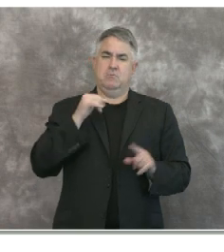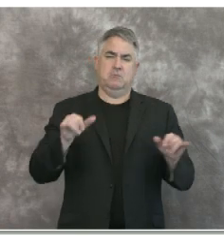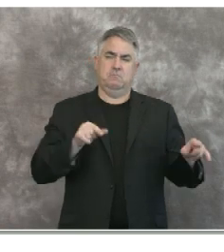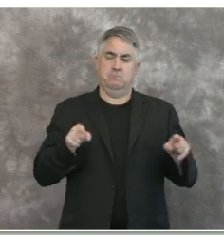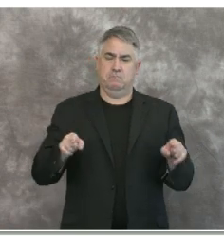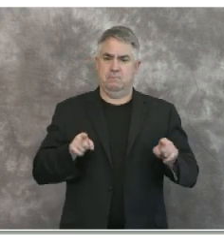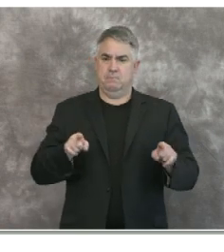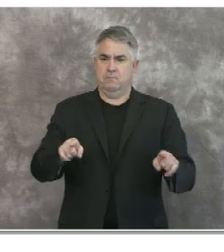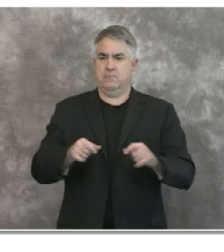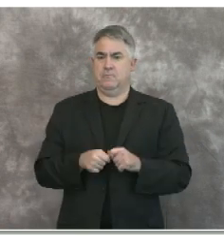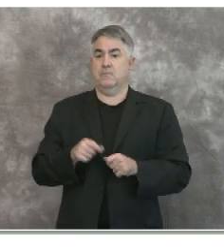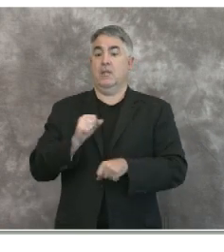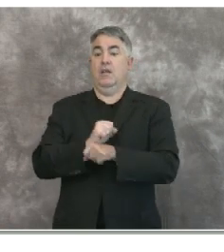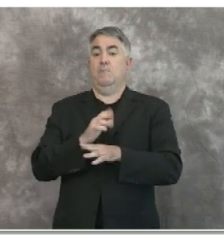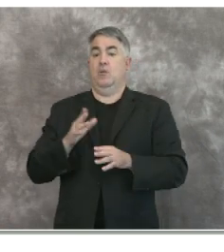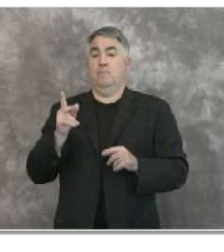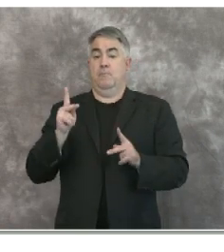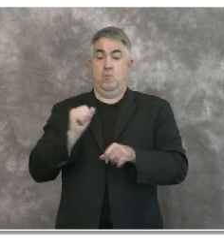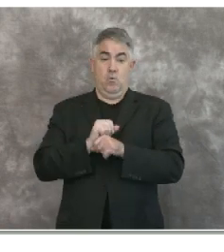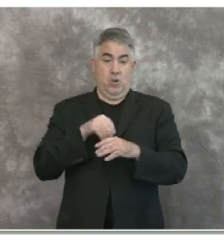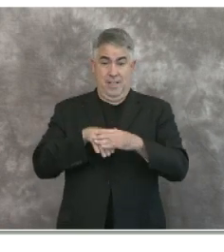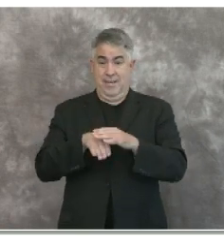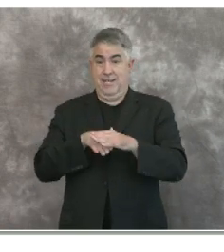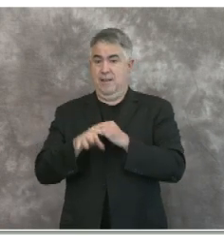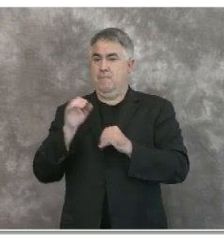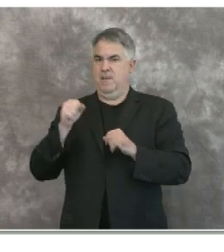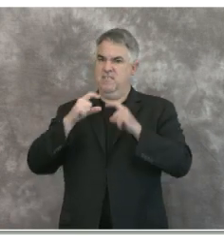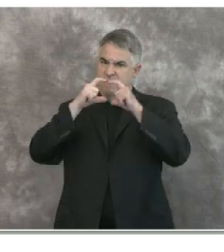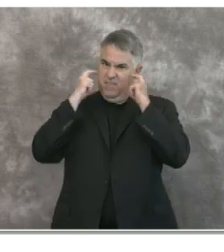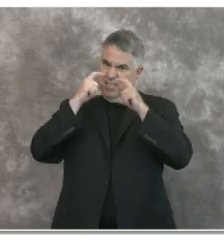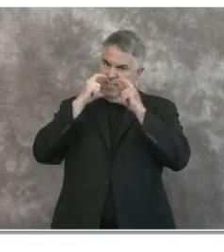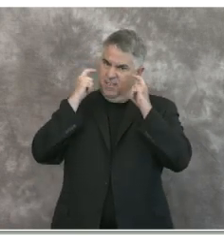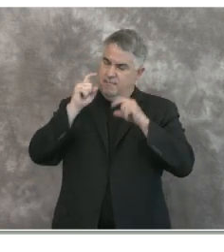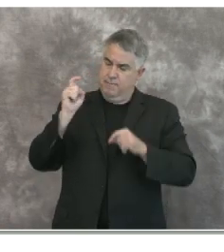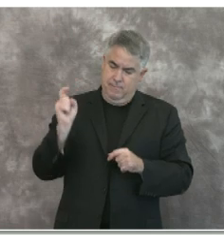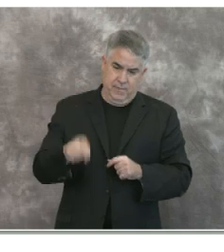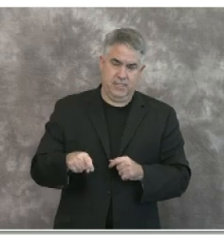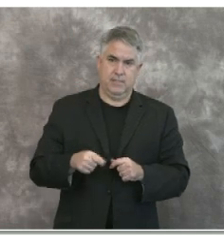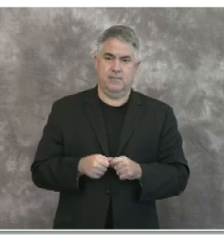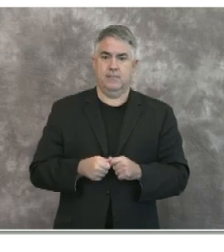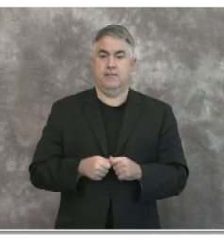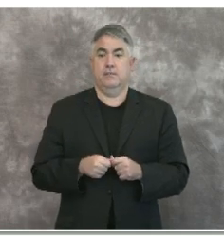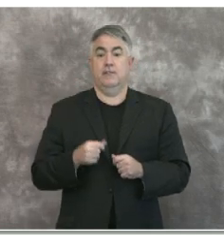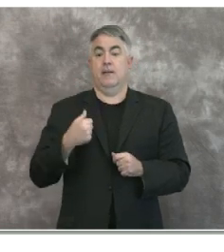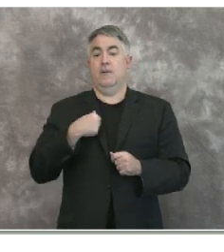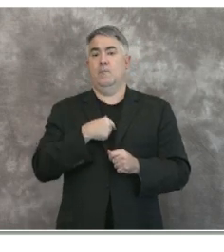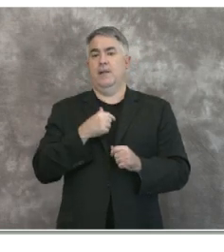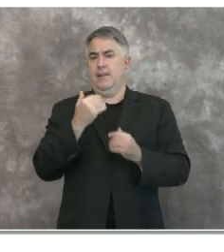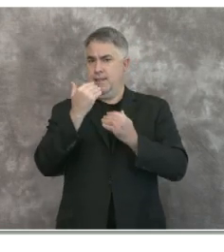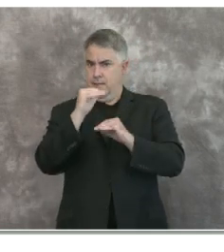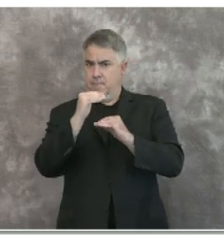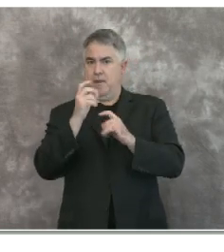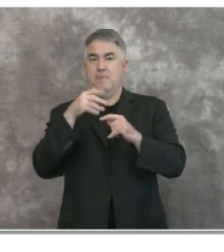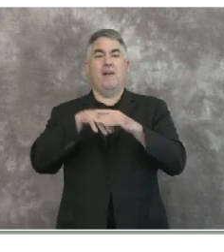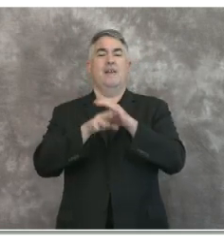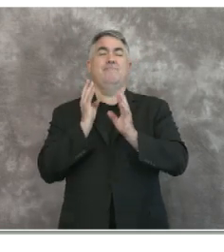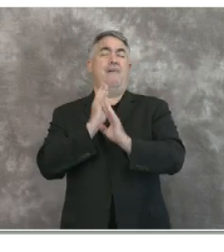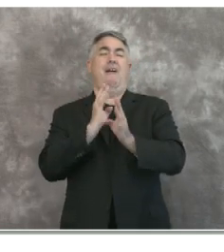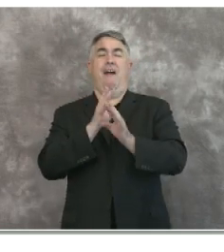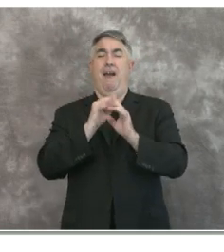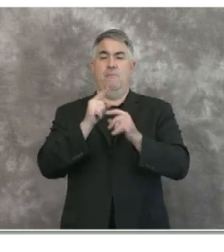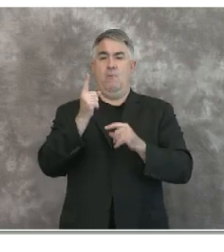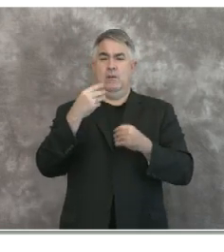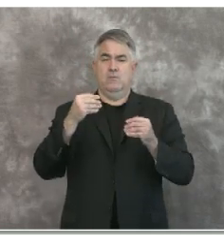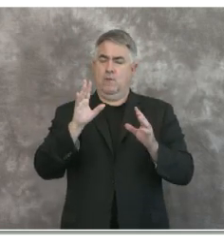employees. Employees and customers must wear face coverings, and we are limiting the number of customers to ensure physical